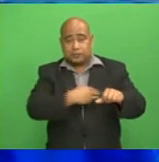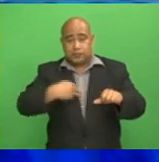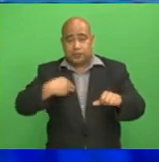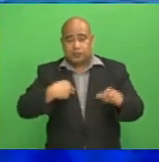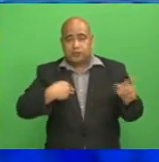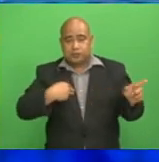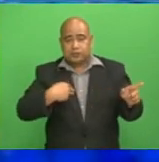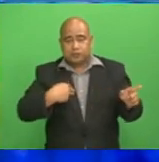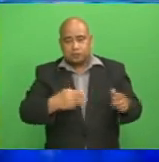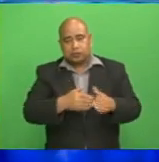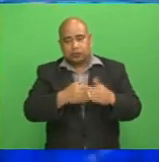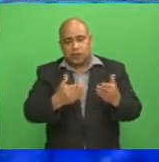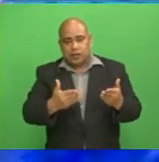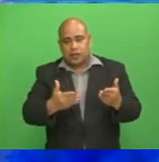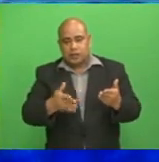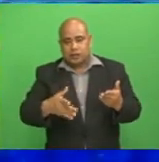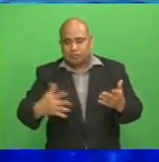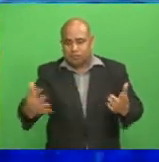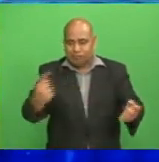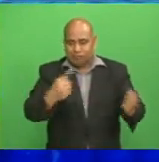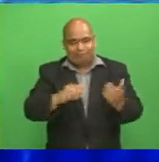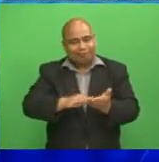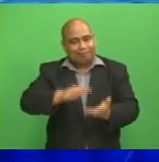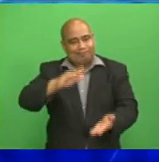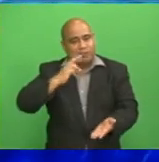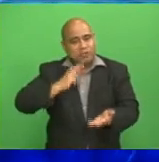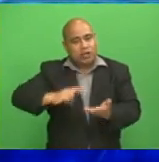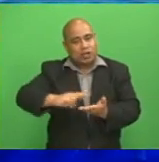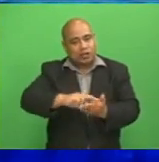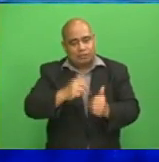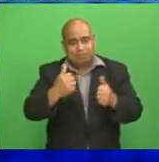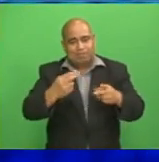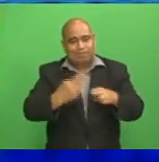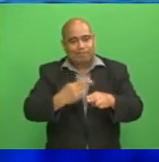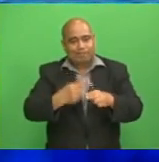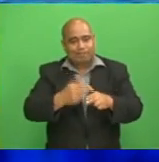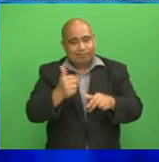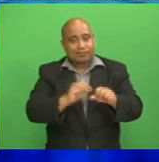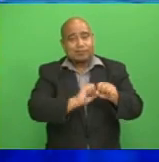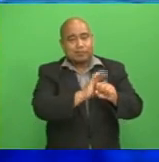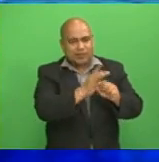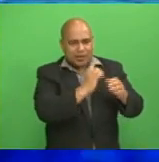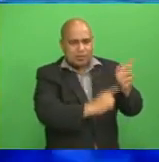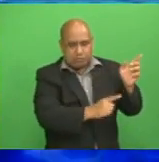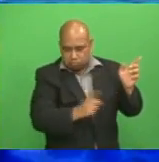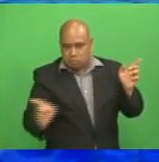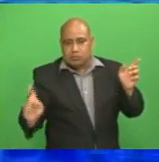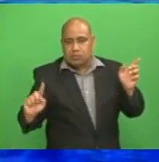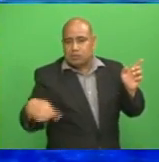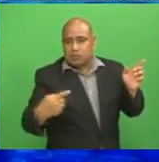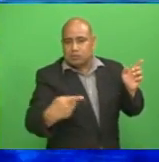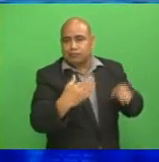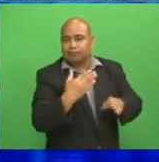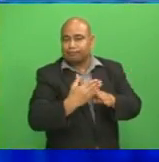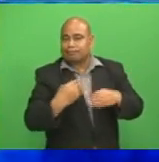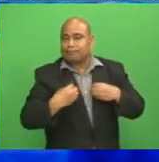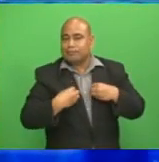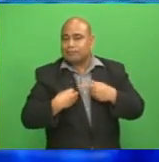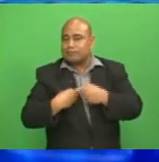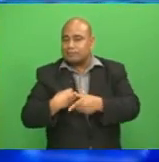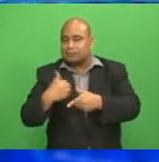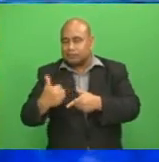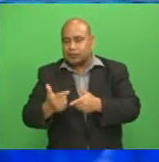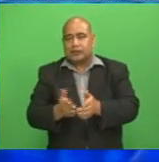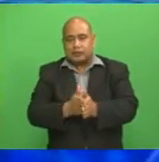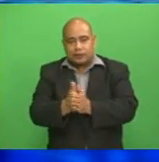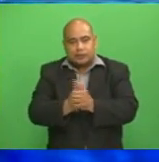increase in entrepreneurial farming amidst COVID-19. Permanent Secretary Tesh Das says there is a pronounced interest in commercial farming from Fijians